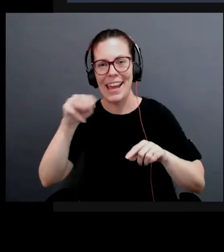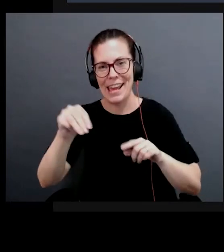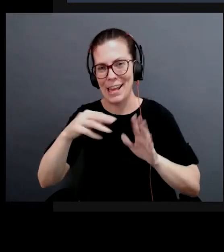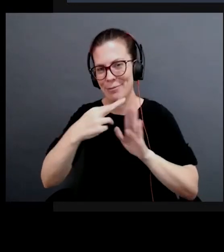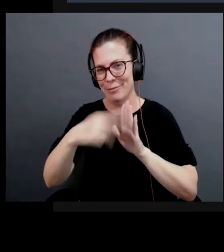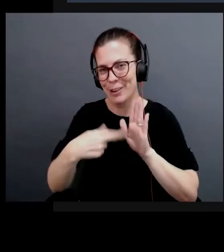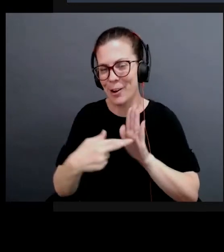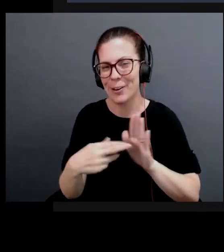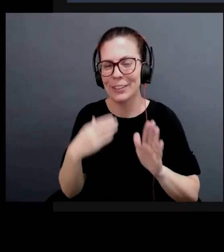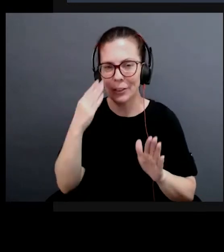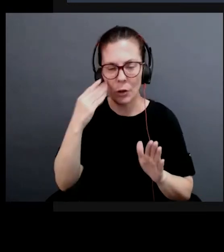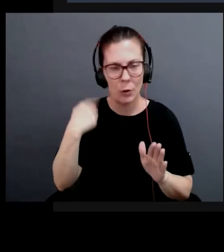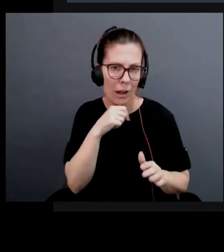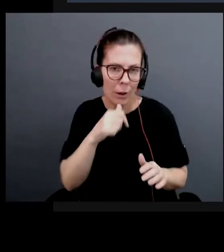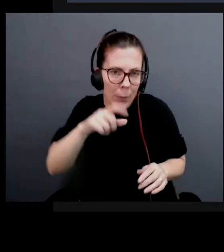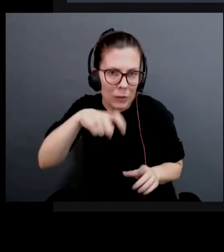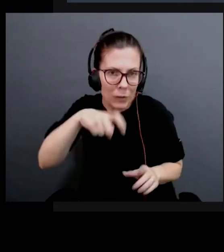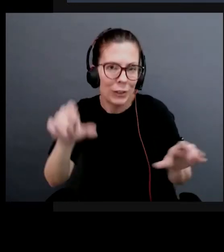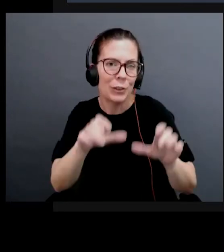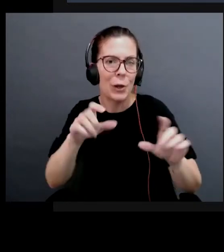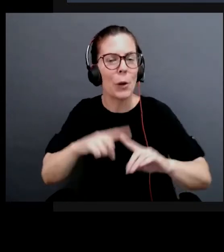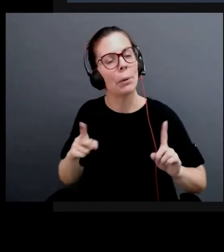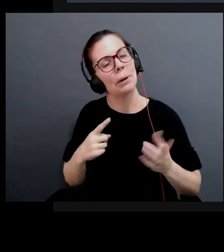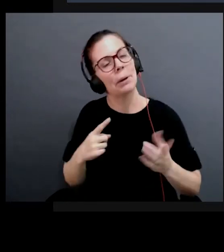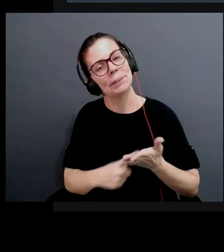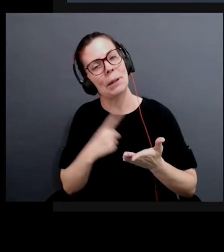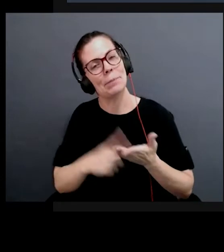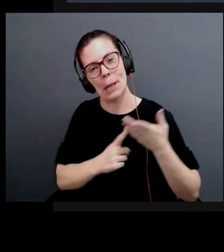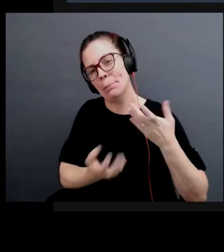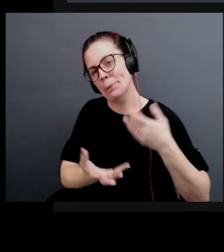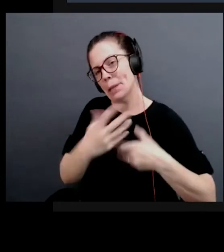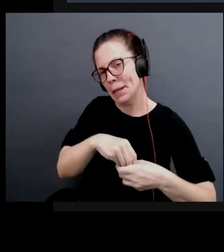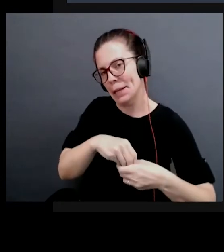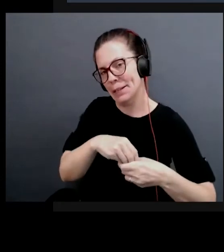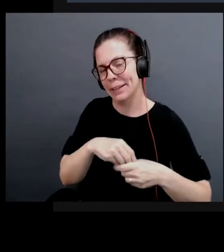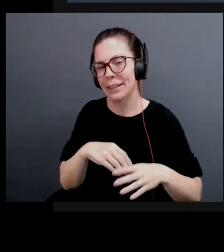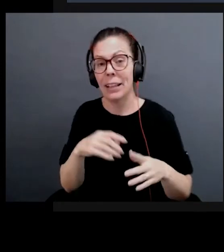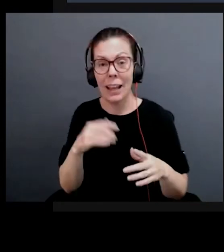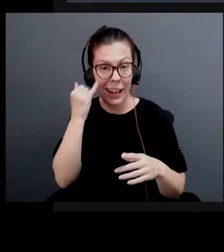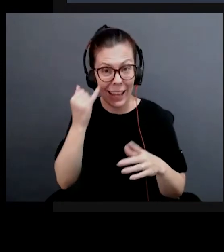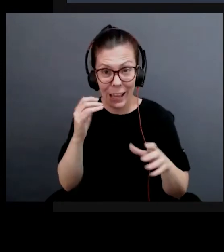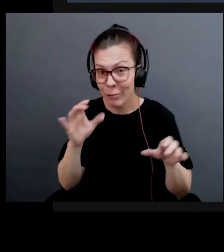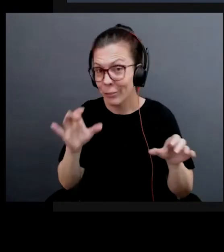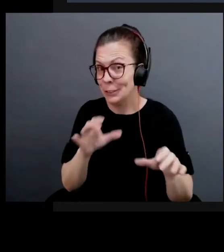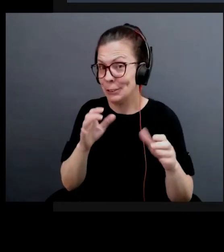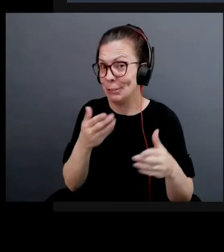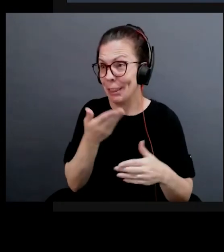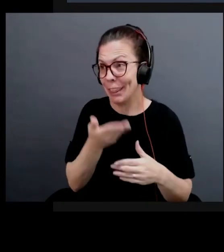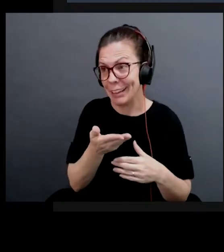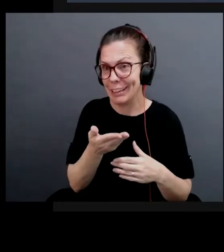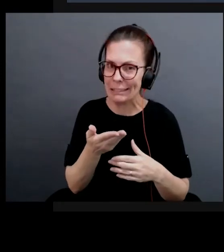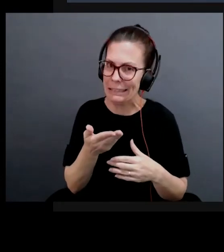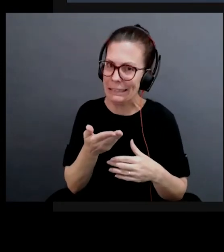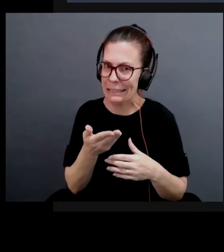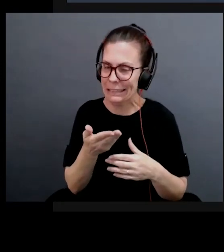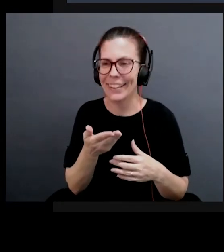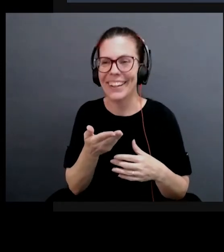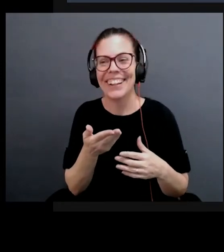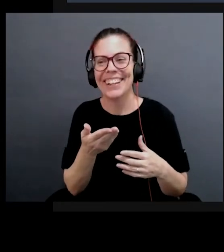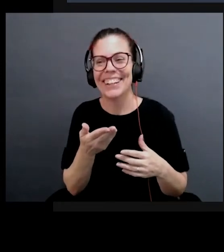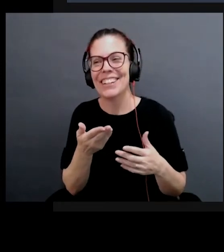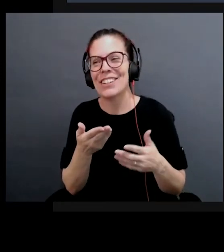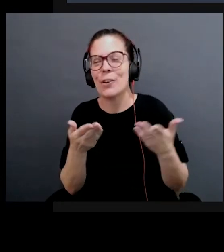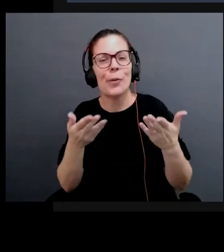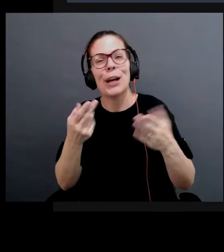know we shouldn't do, but sometimes they're in there. And if they do, what is using